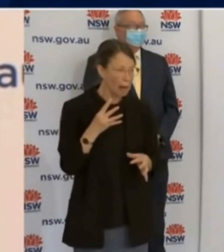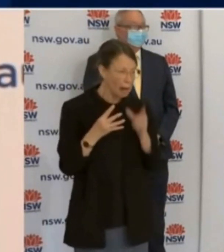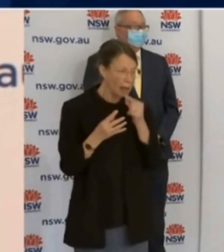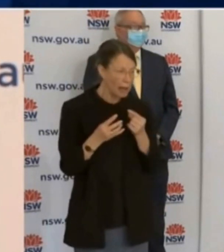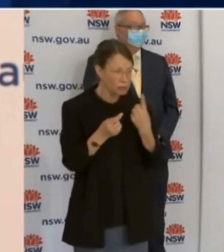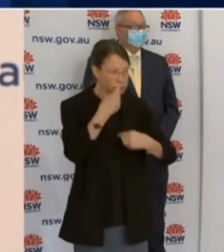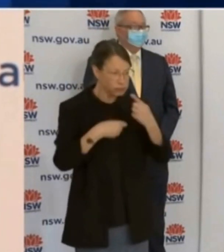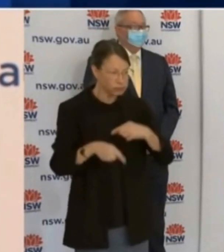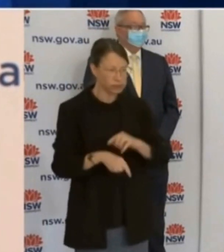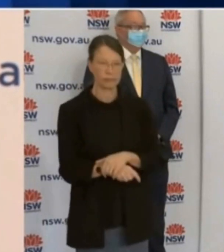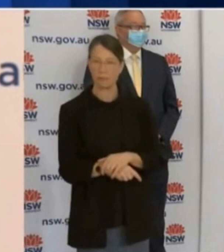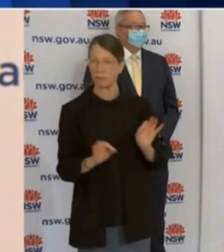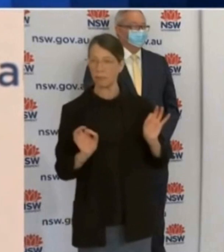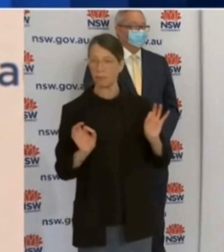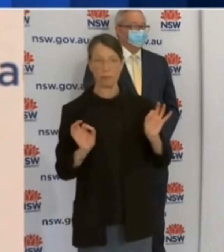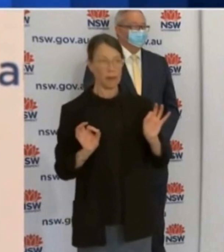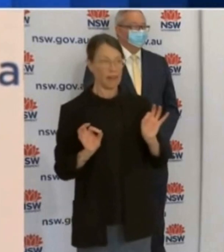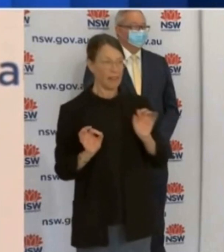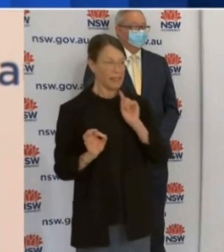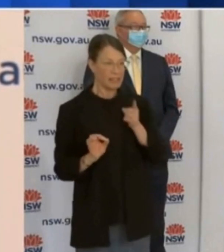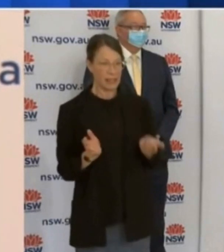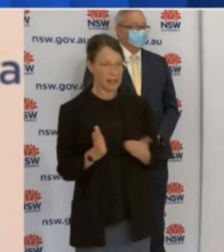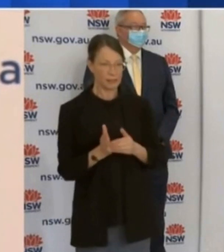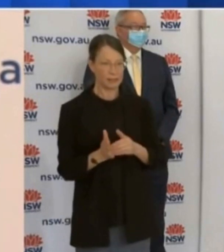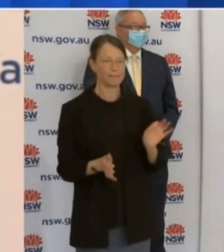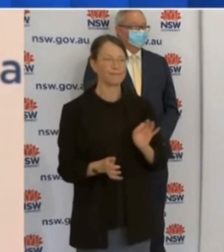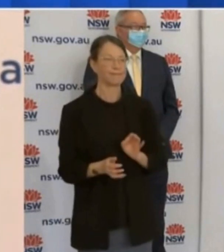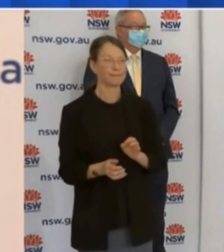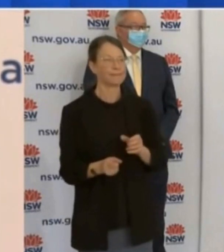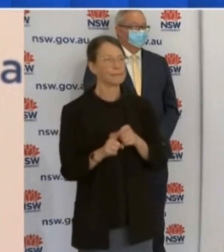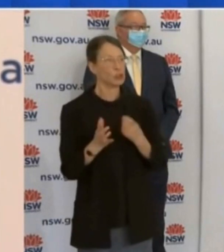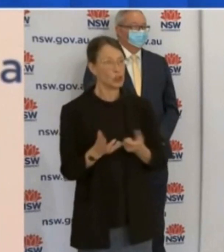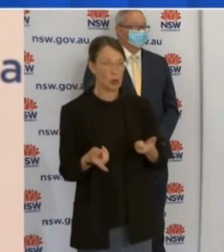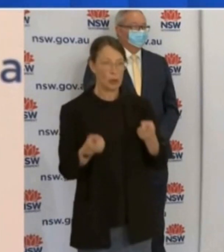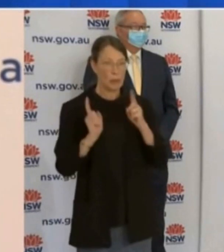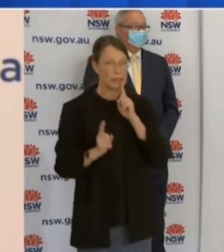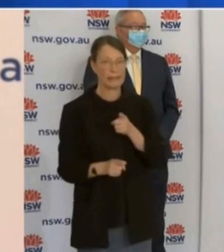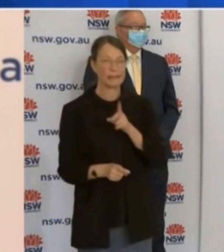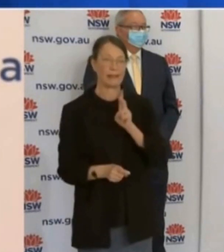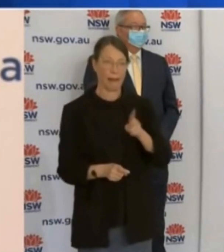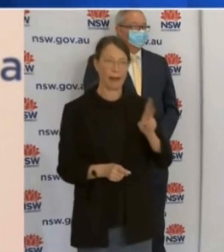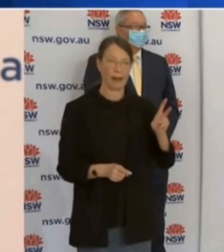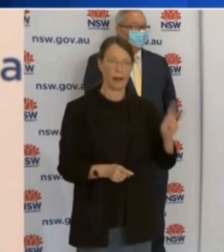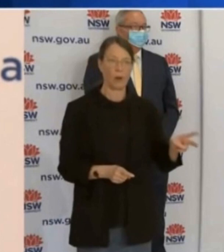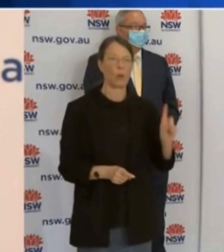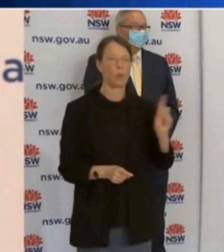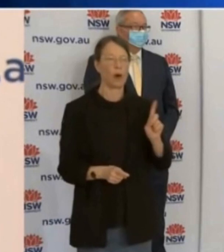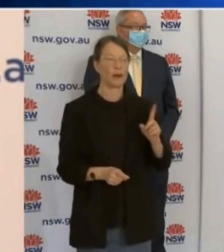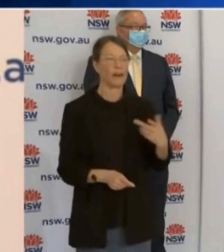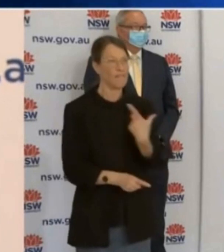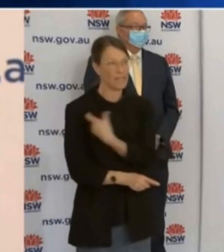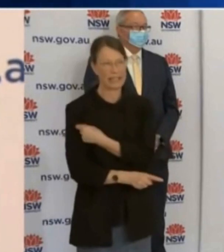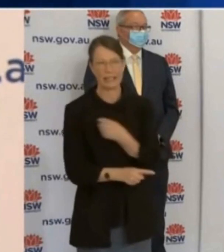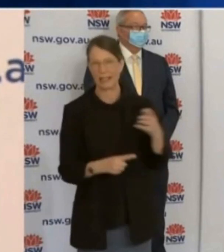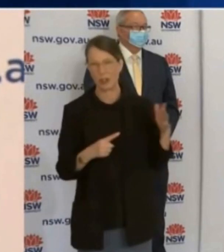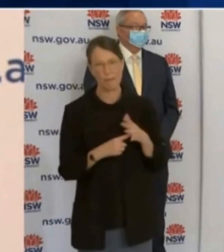Chan to comment after I do? But the best advice we have from Dr Chan, and she says it every day, is that vaccination is our key tool for us,